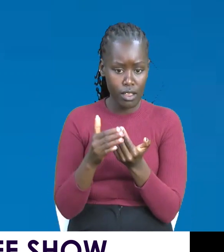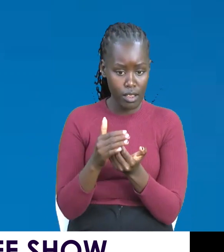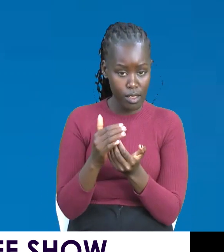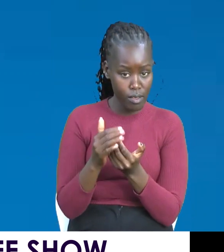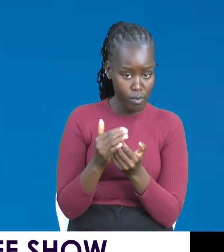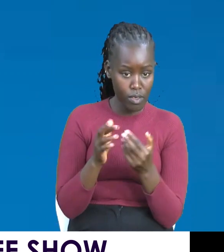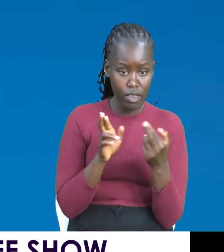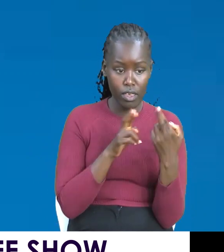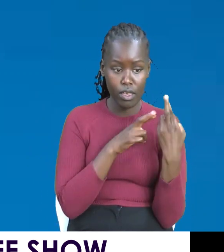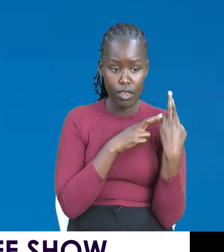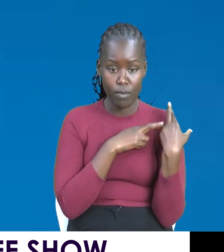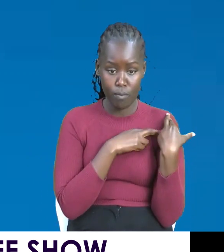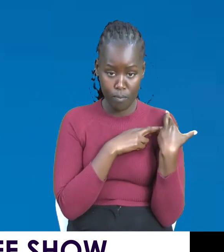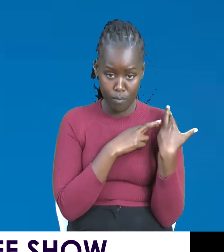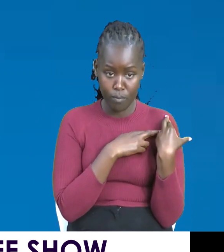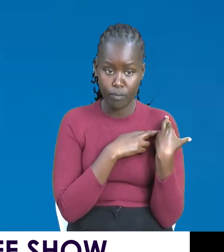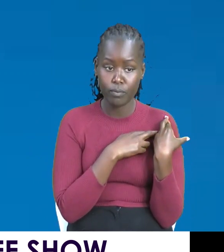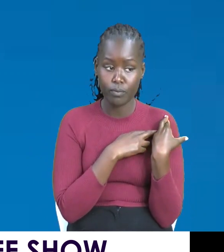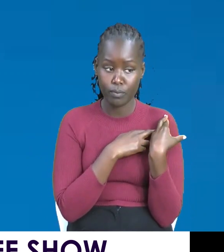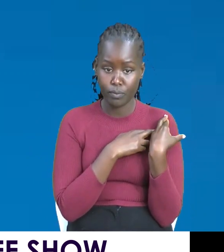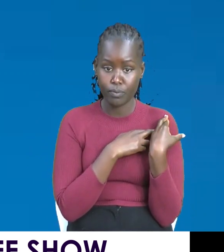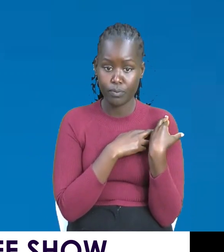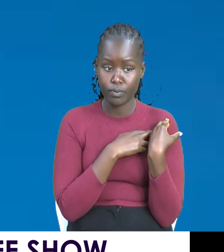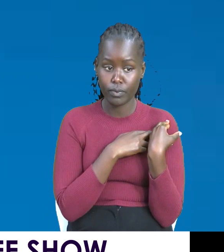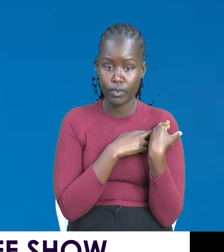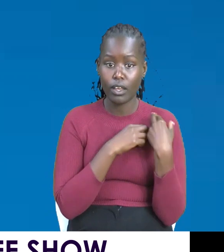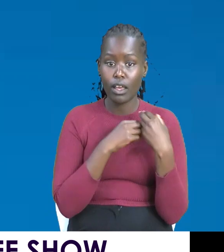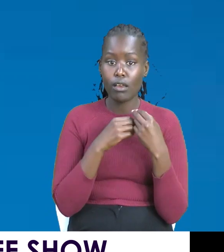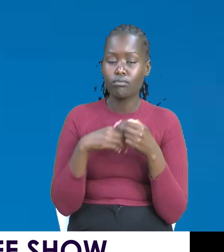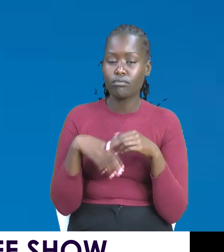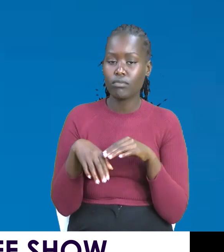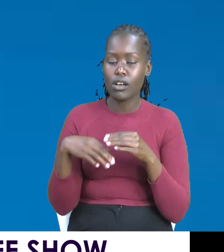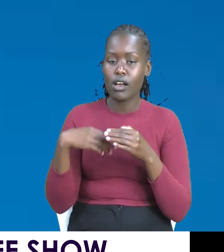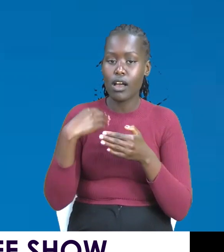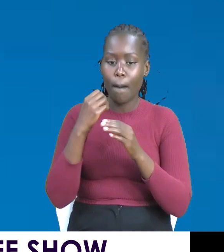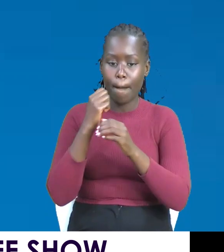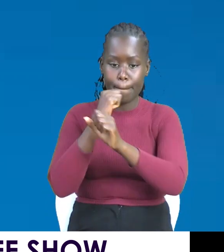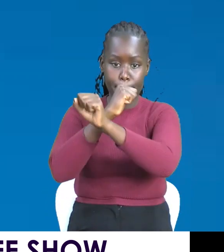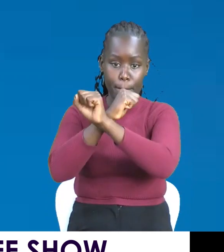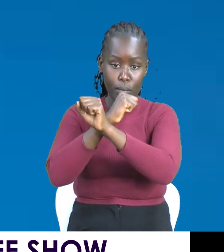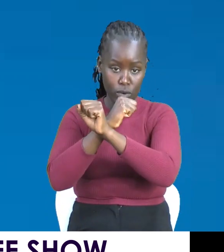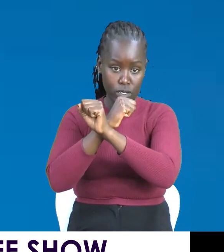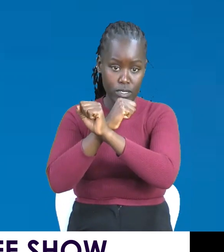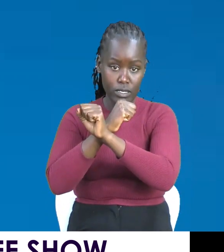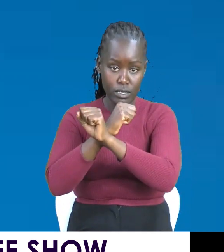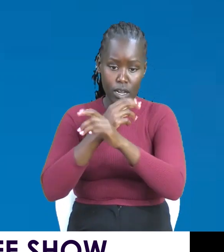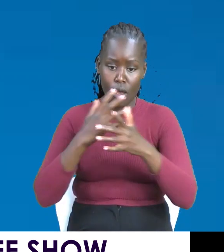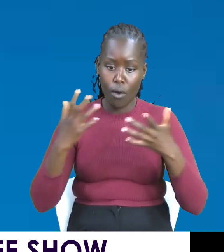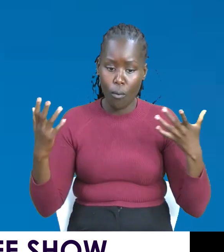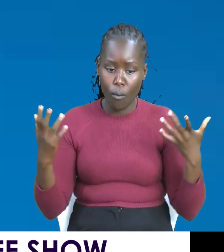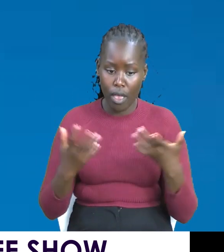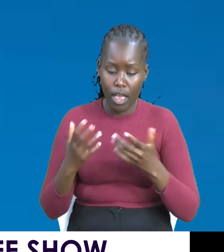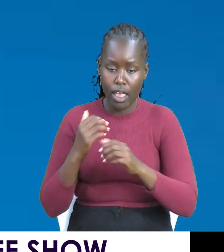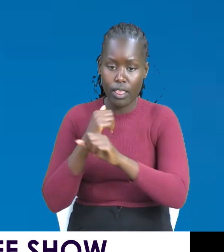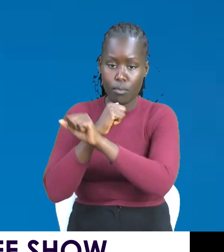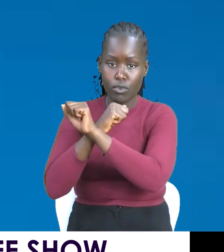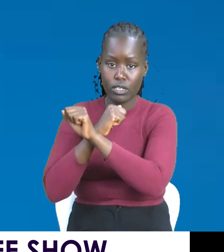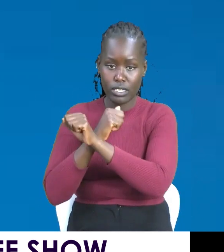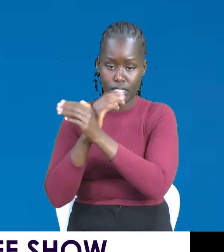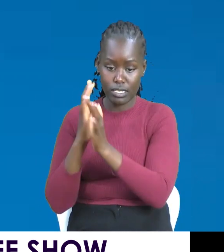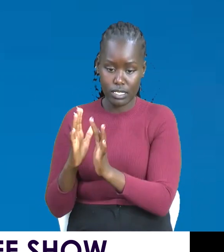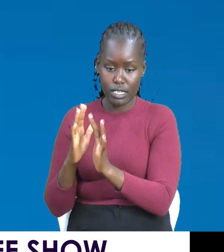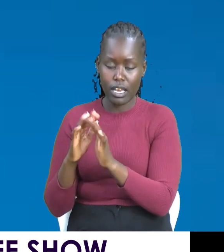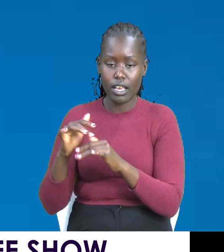that oversight role. He is the gatekeeper. Where are the gatekeepers in our present time?